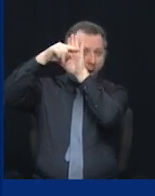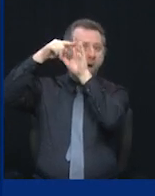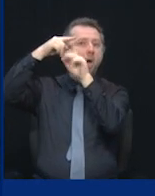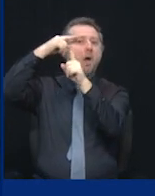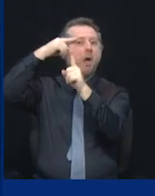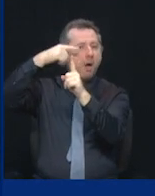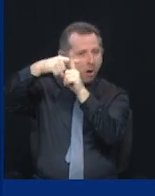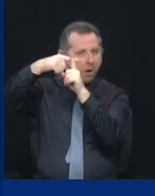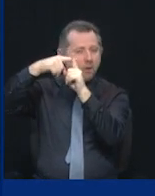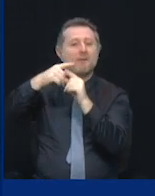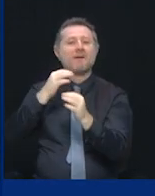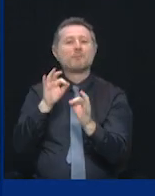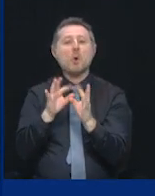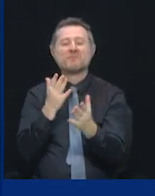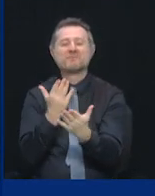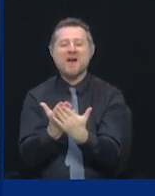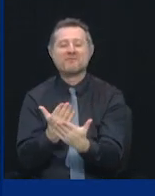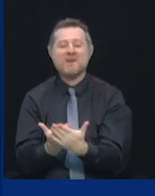vaccine.